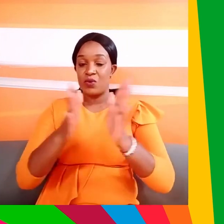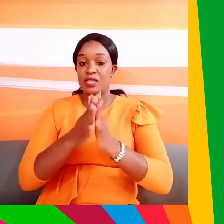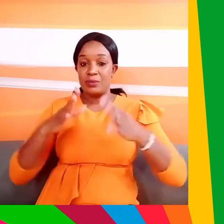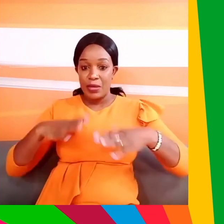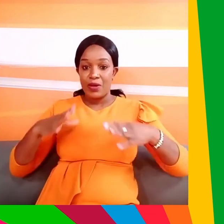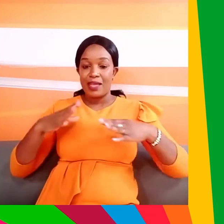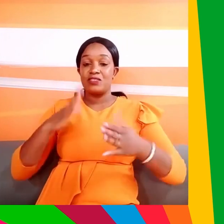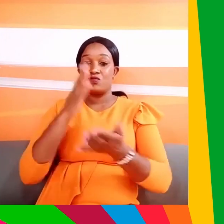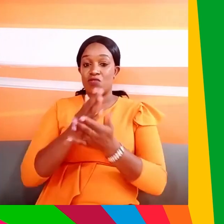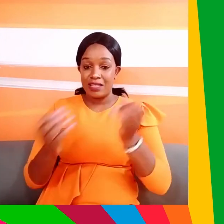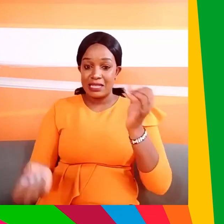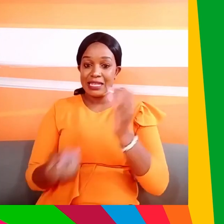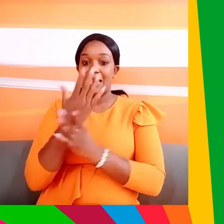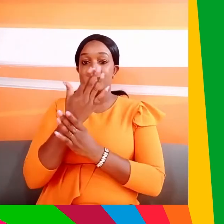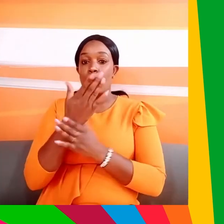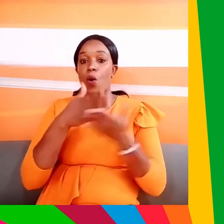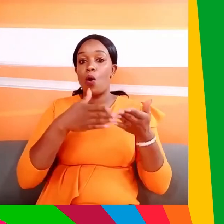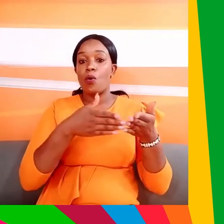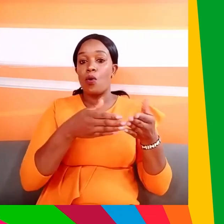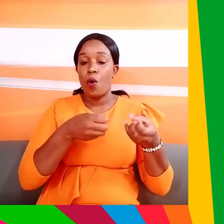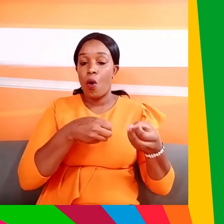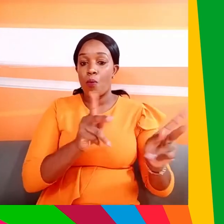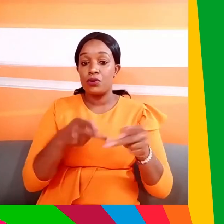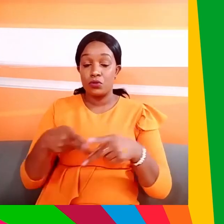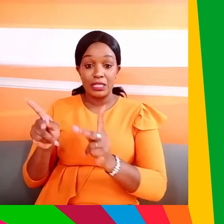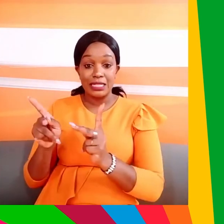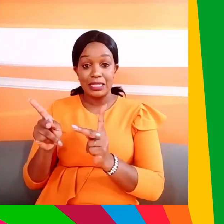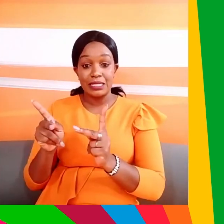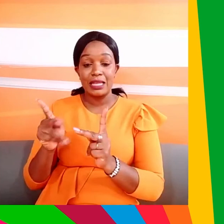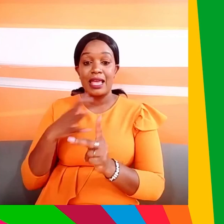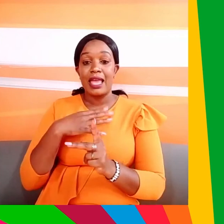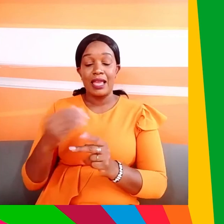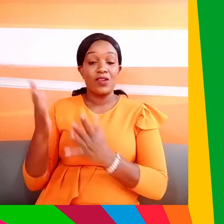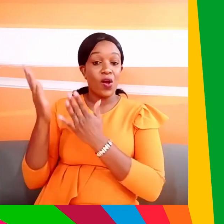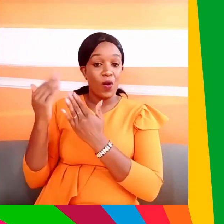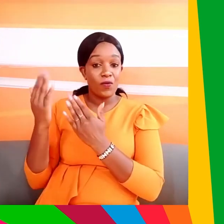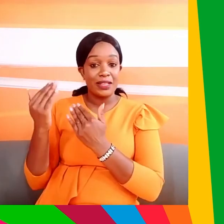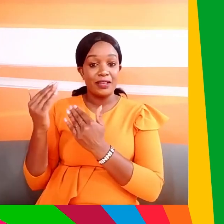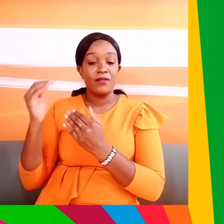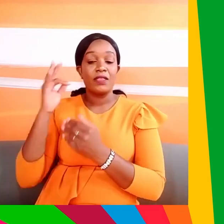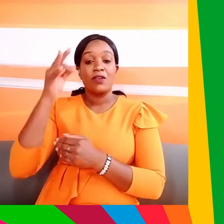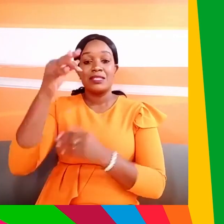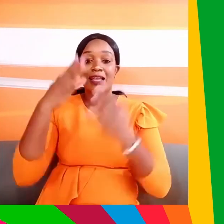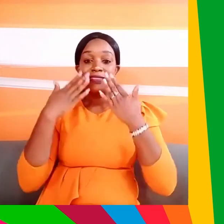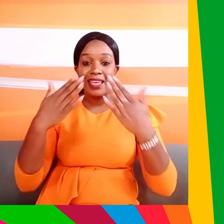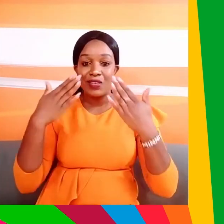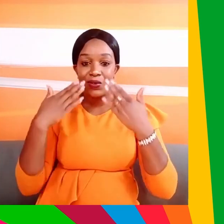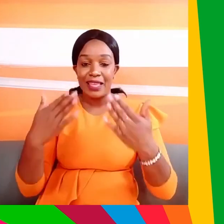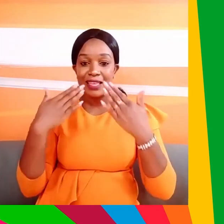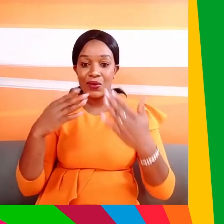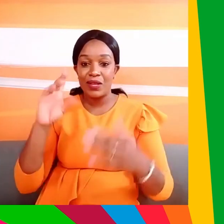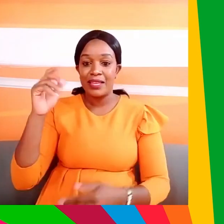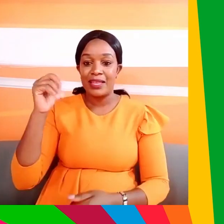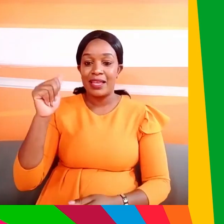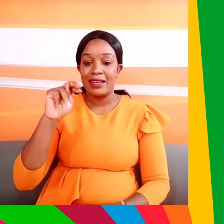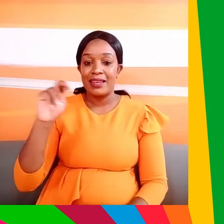an opportunity, as you say, in this moment and hopefully for the future. Thank you, thank you, thank you, Dani Srishkandaraja. We hope to